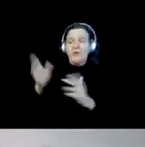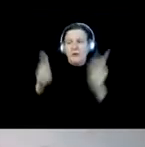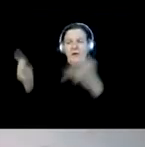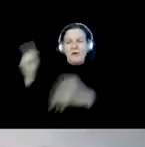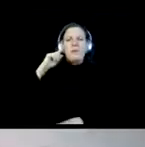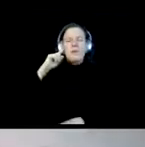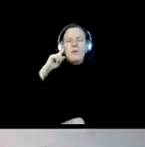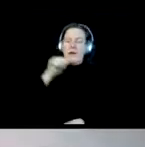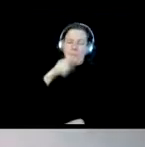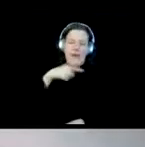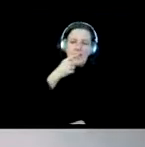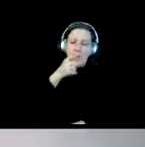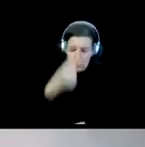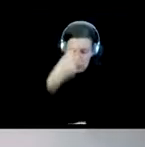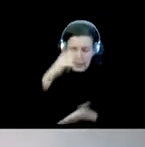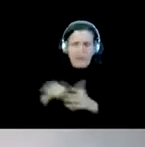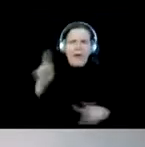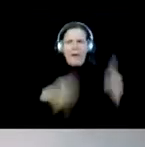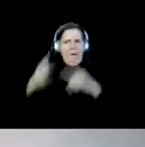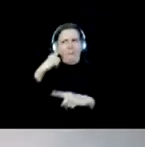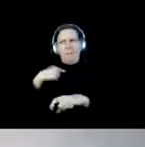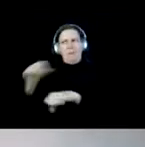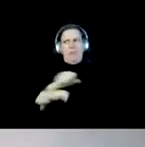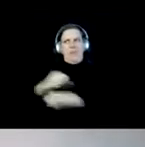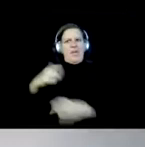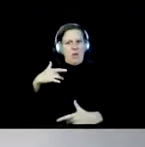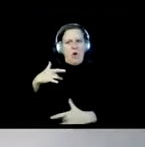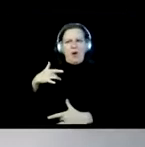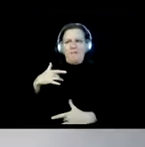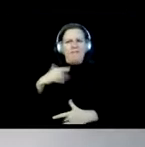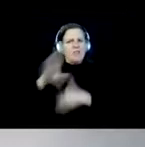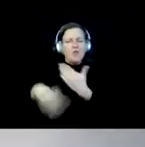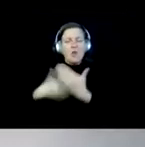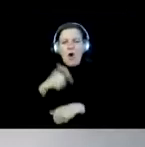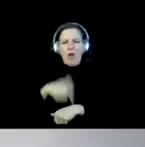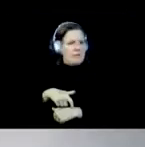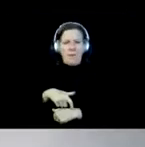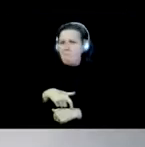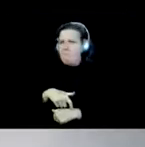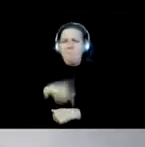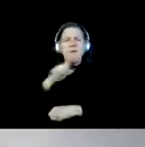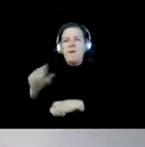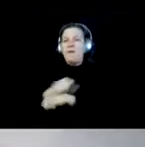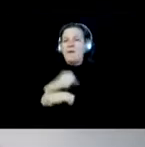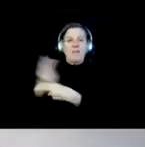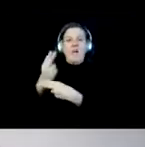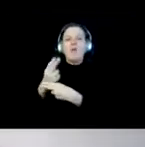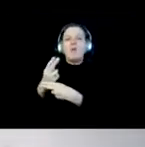that I work in fashion all the time. But Yeah. actually I just kind of use the aesthetics of it.